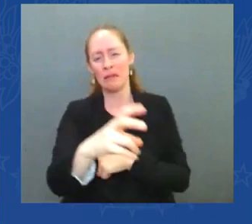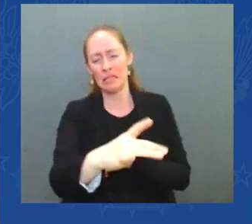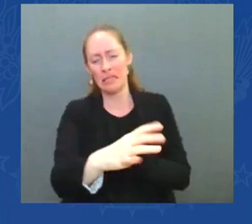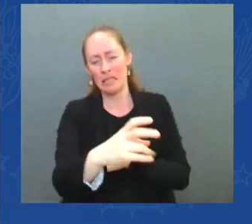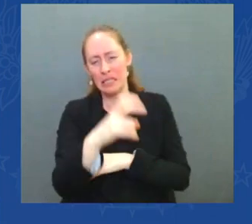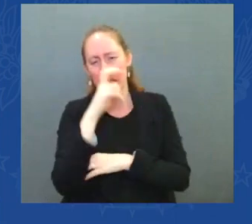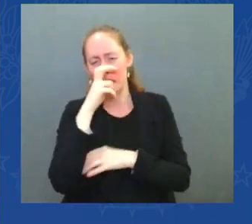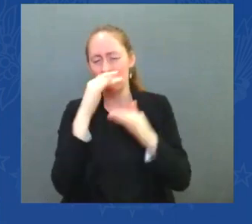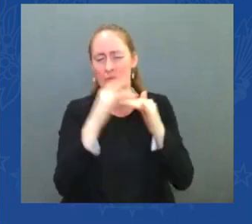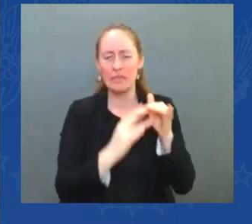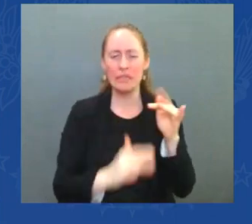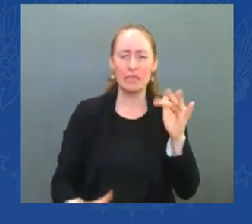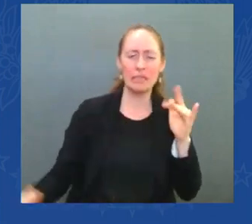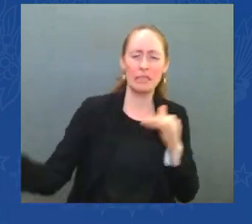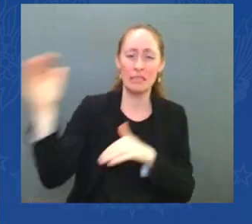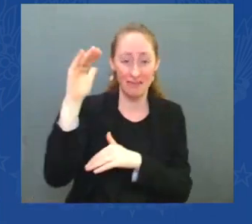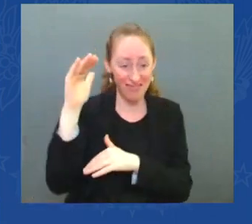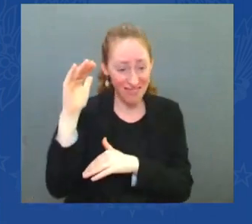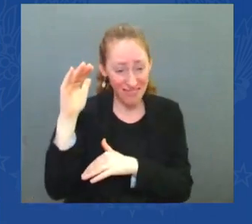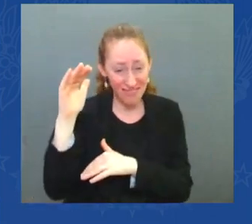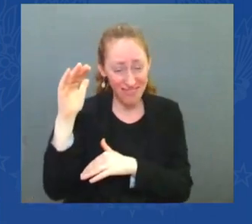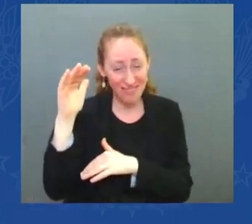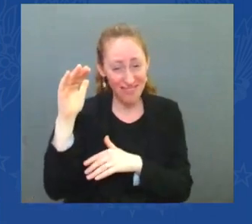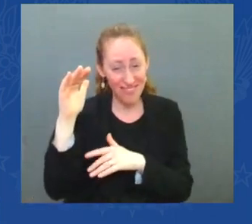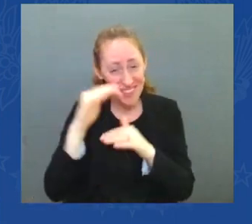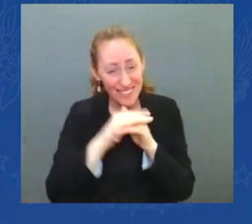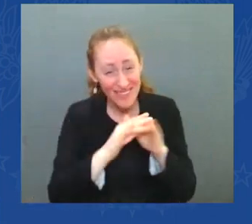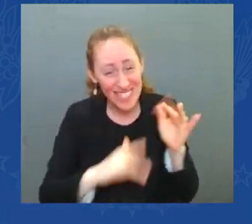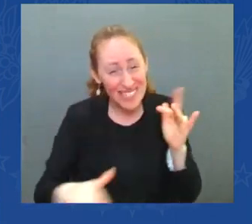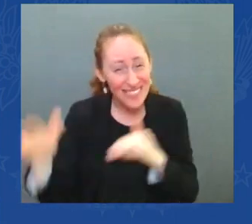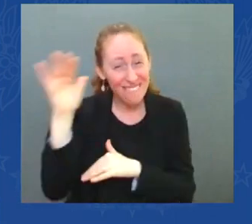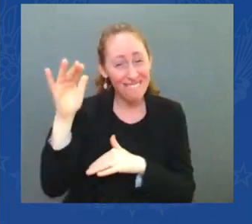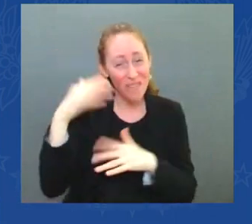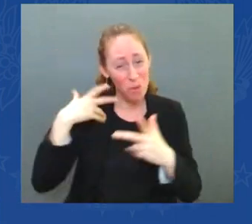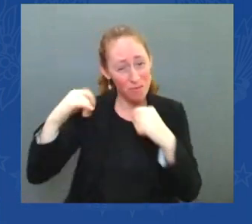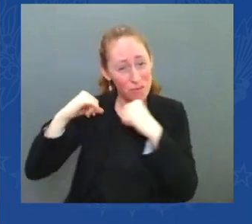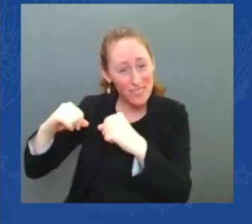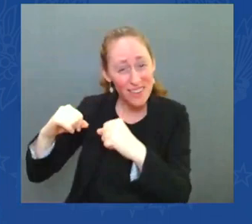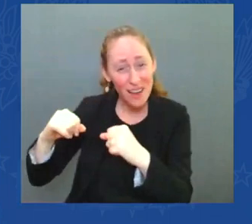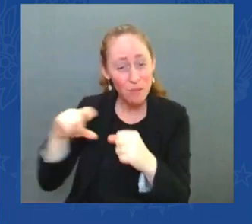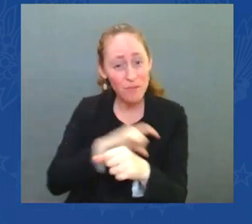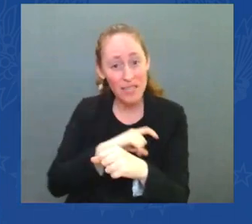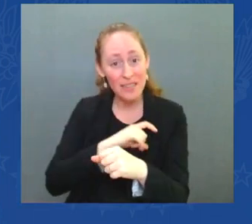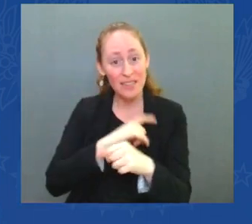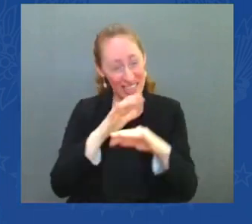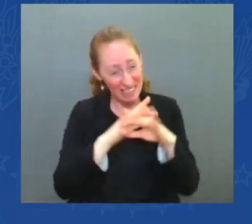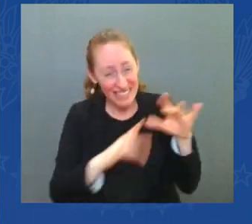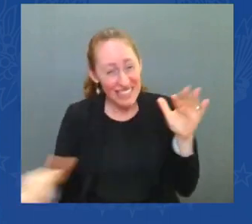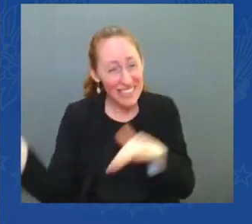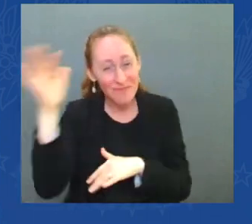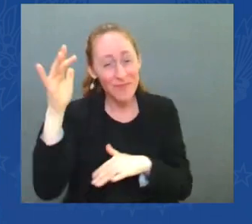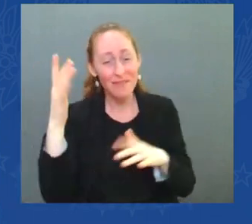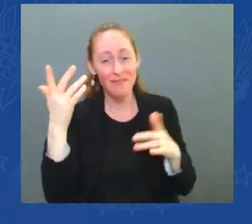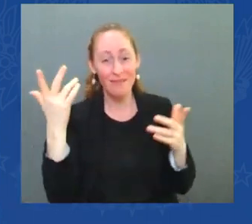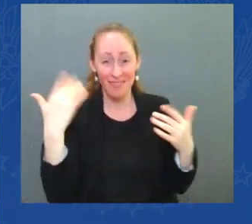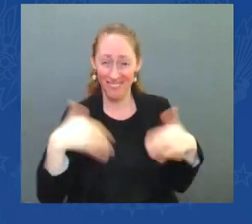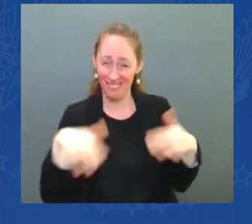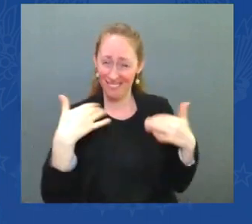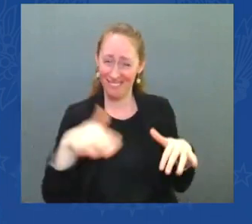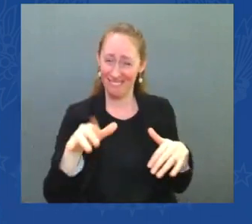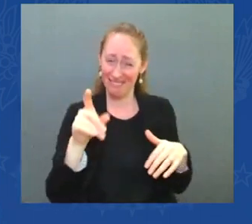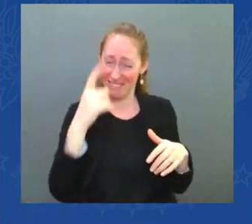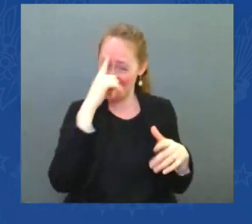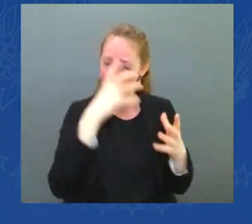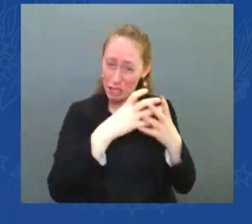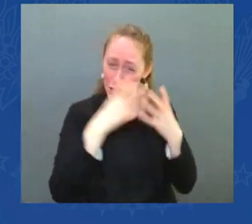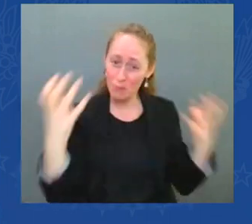children? Extreme to keep guns out of the hands of people who couldn't even pass a background check? Look, the idea